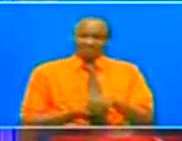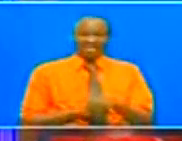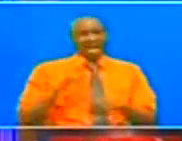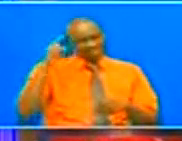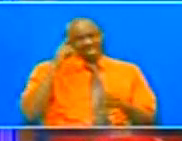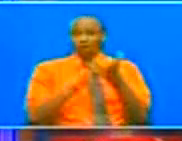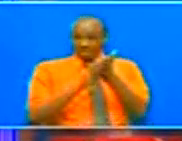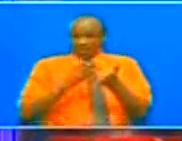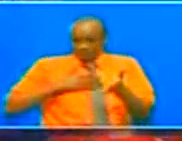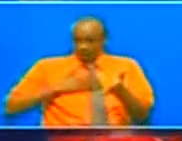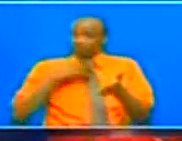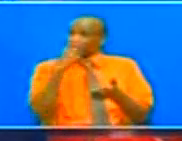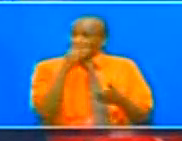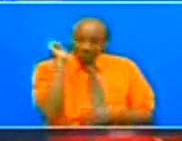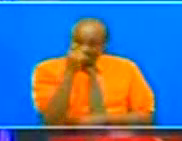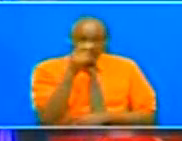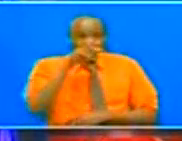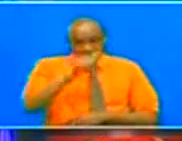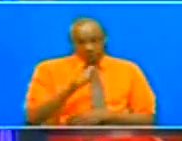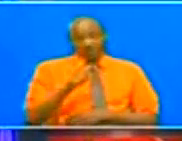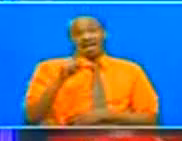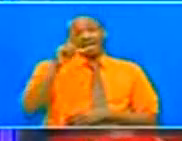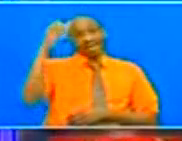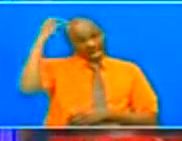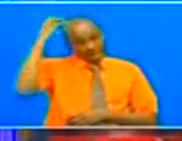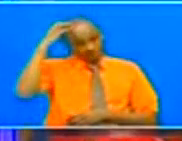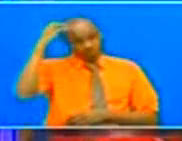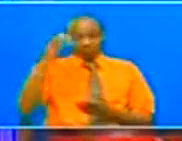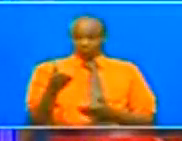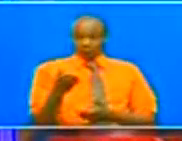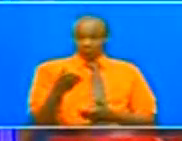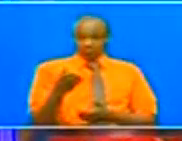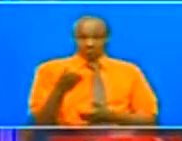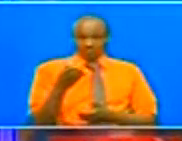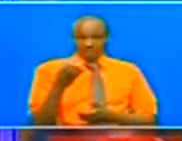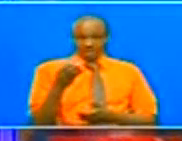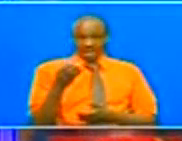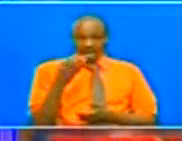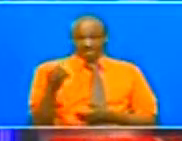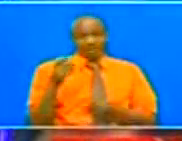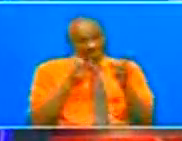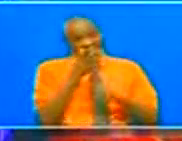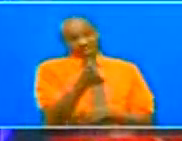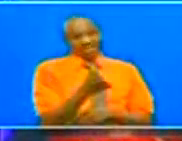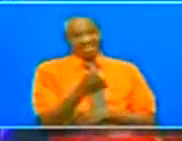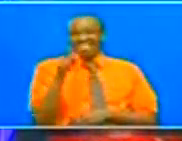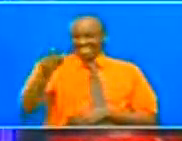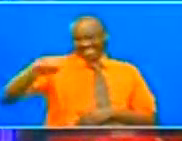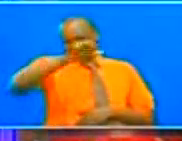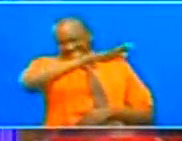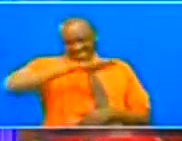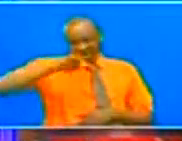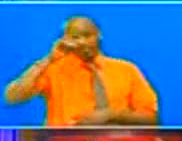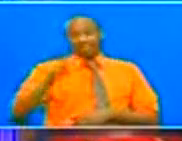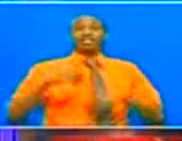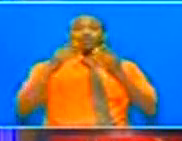part of our recommendation, that from Kiunga in Lamu to BP1 in Mandera, that sector should